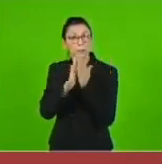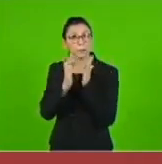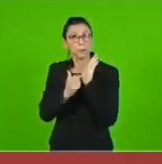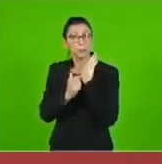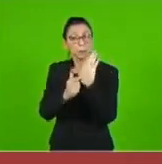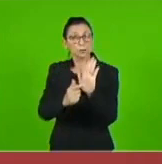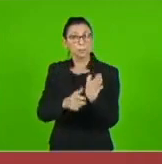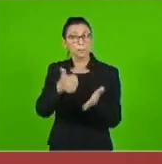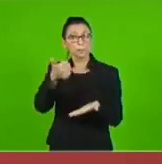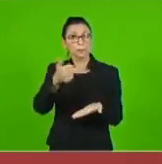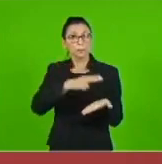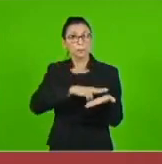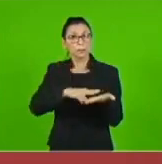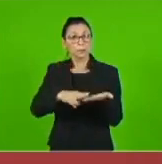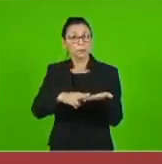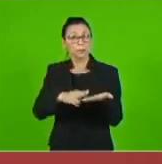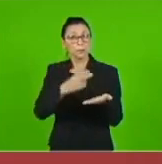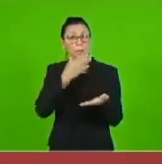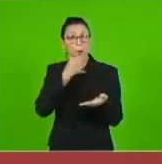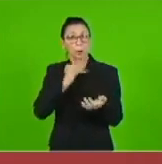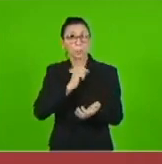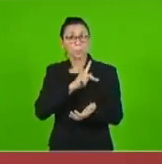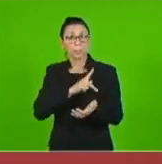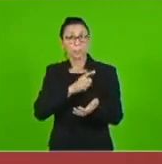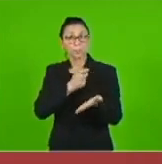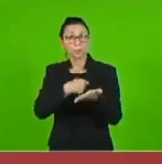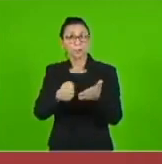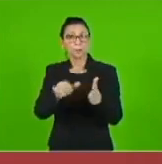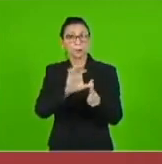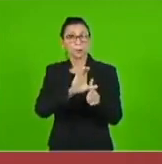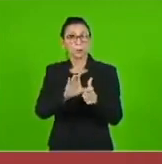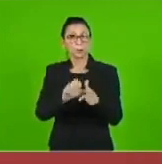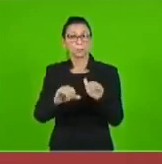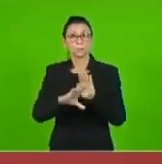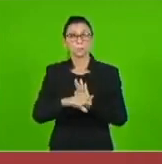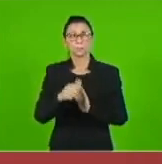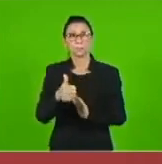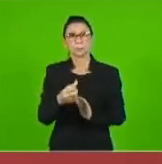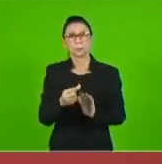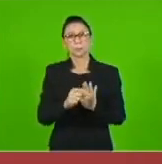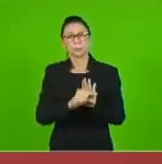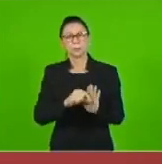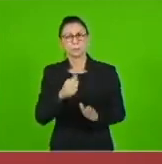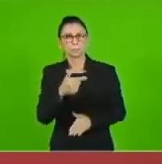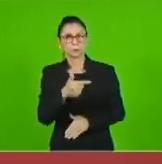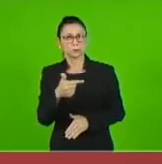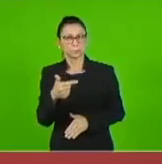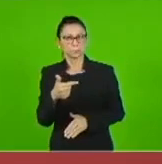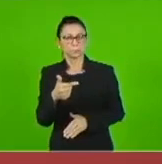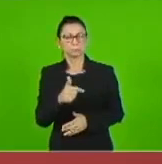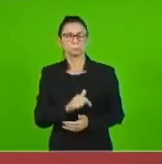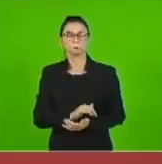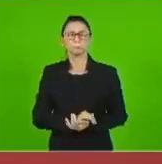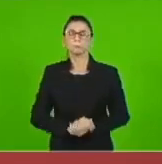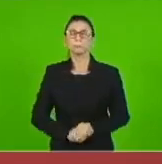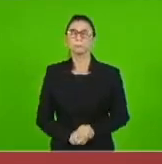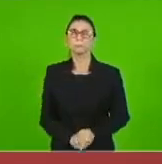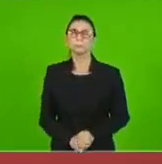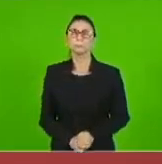mentioned in the first letter of Paul on the Corinthians, chapter 16, verse